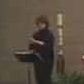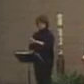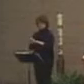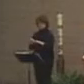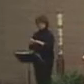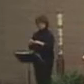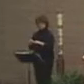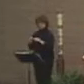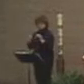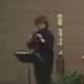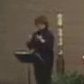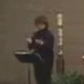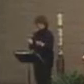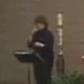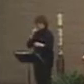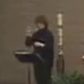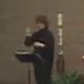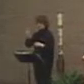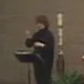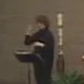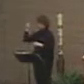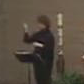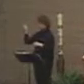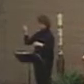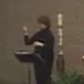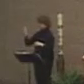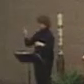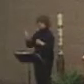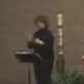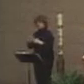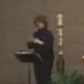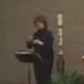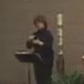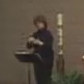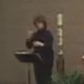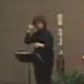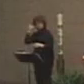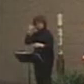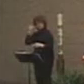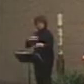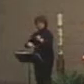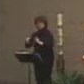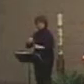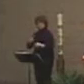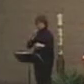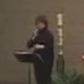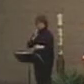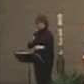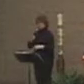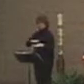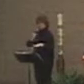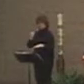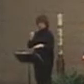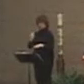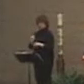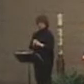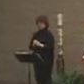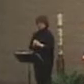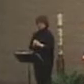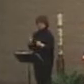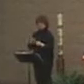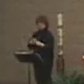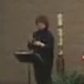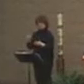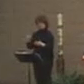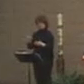In our first reading today and in our gospel reading, we hear of people being called by God. In our first